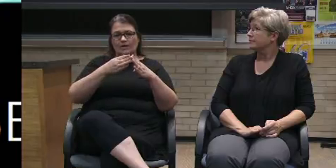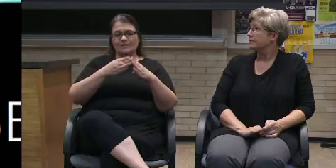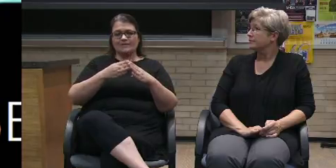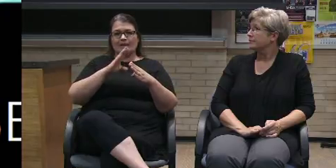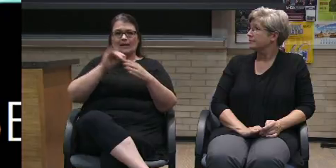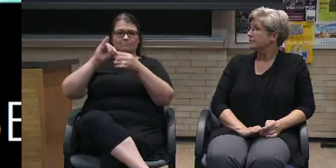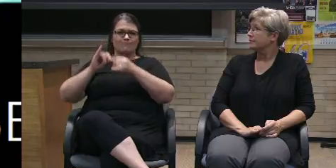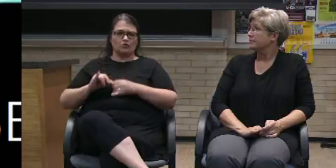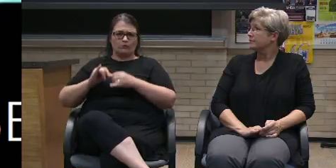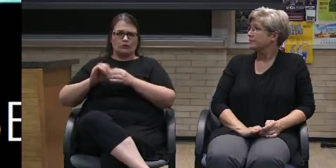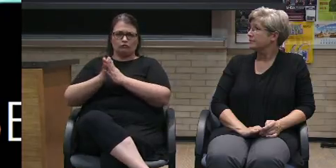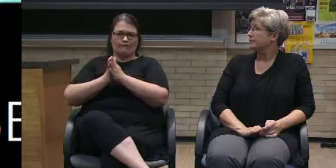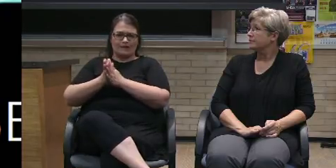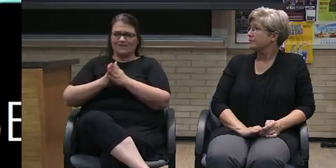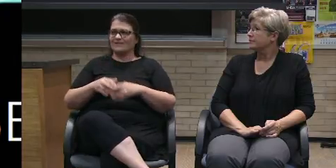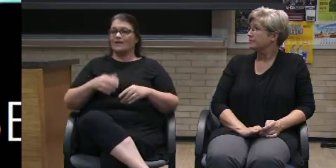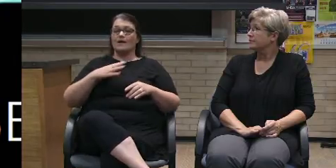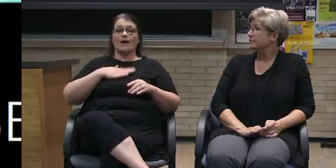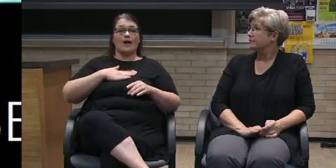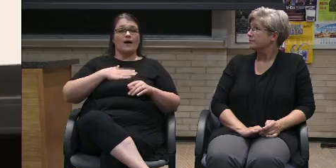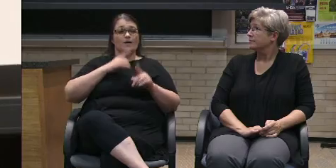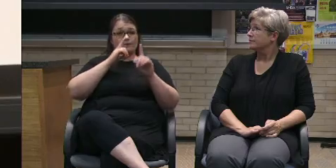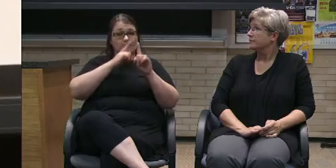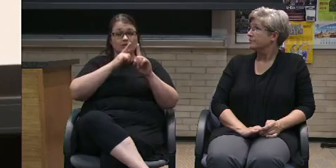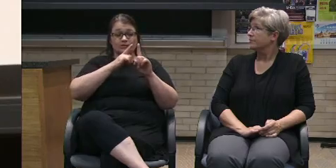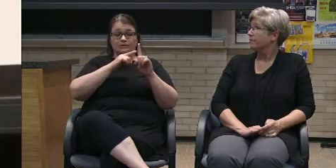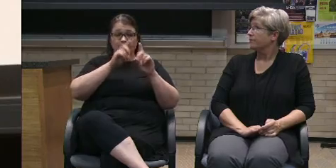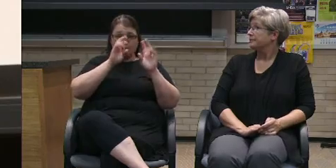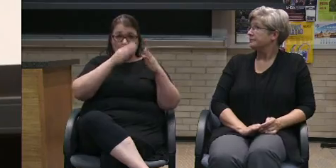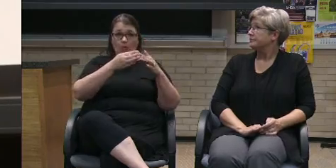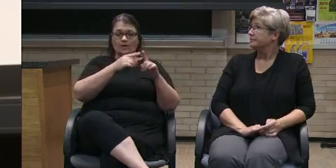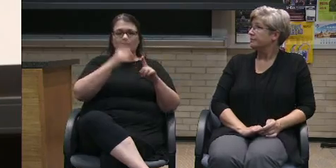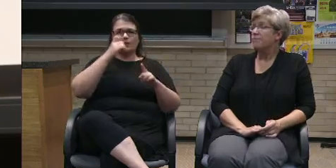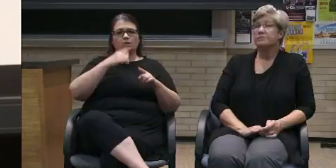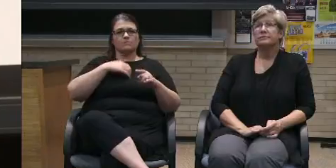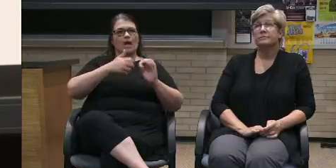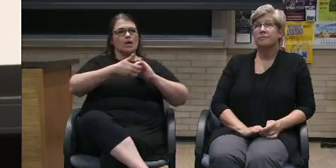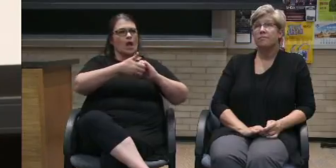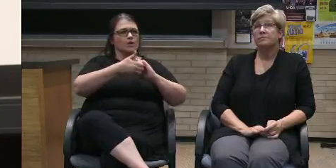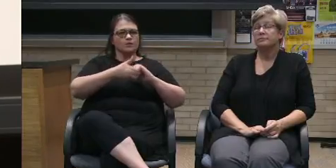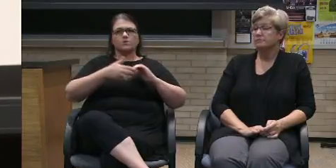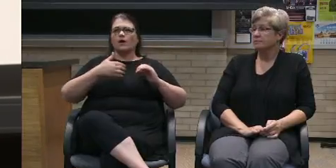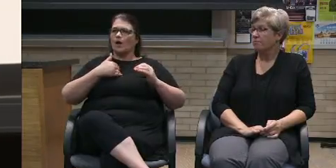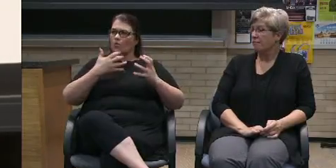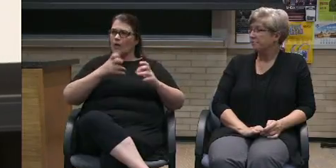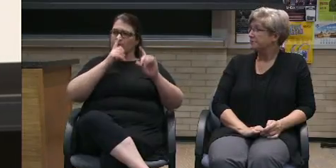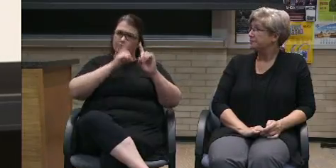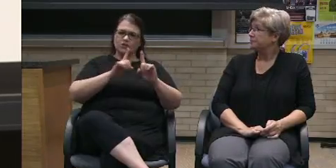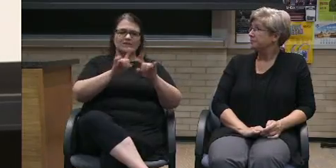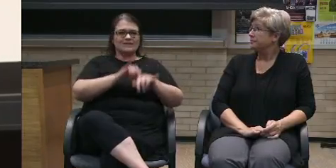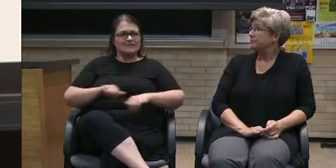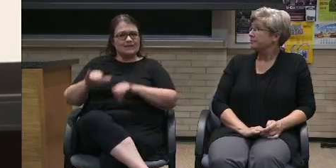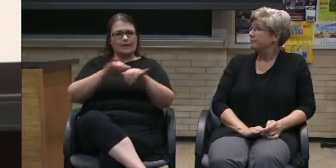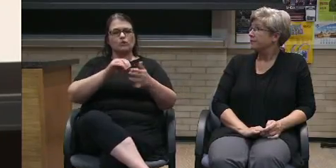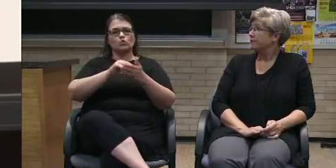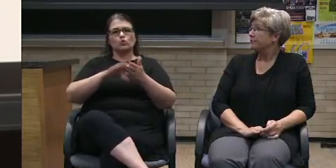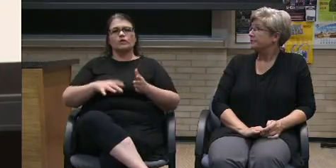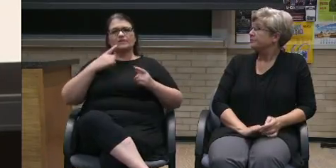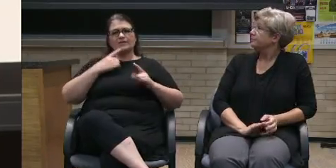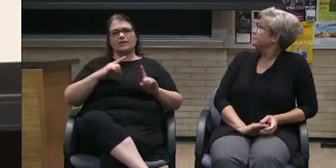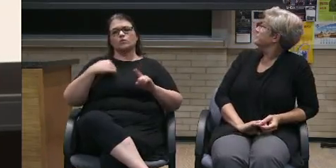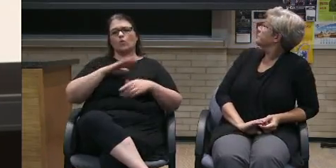mission-focused because in my work with colleagues, I want us all working towards the mission, student success in this case, so we're all